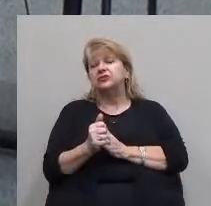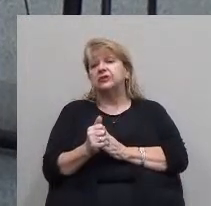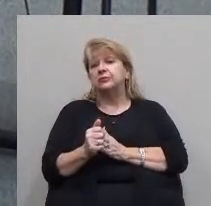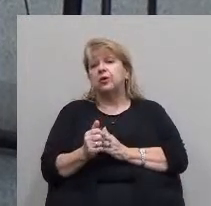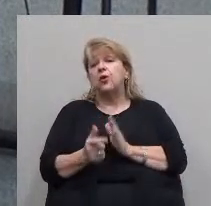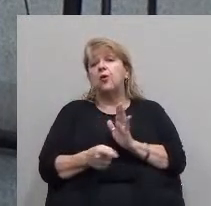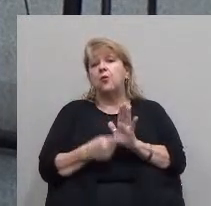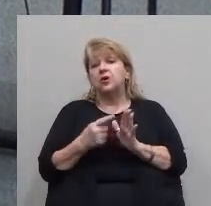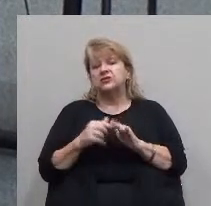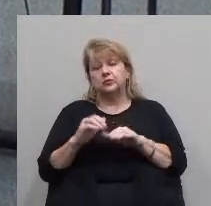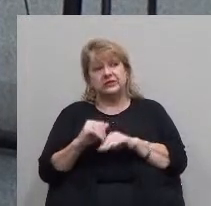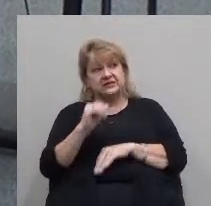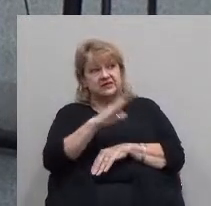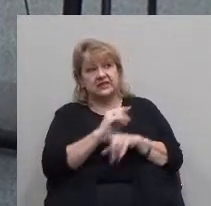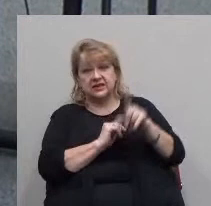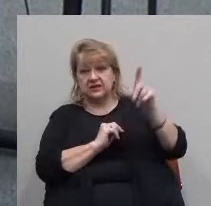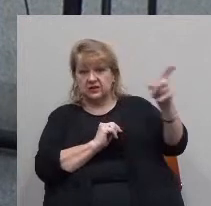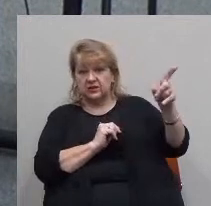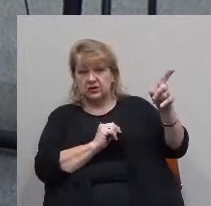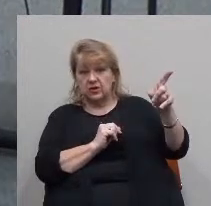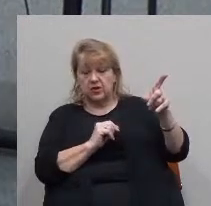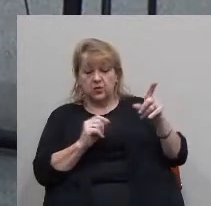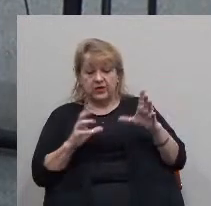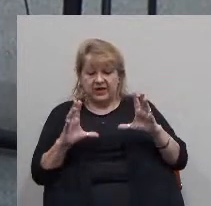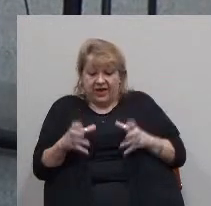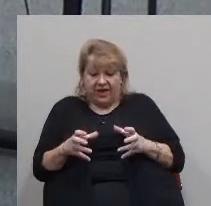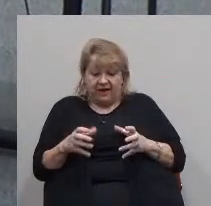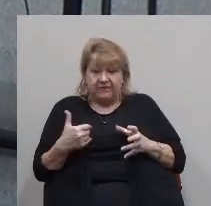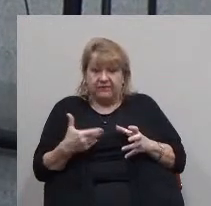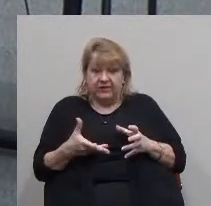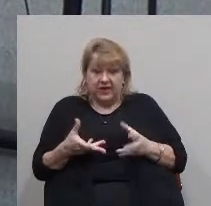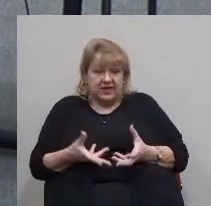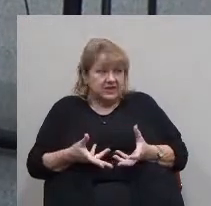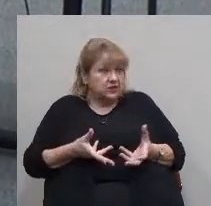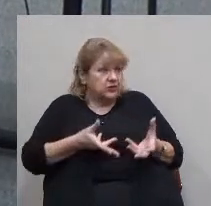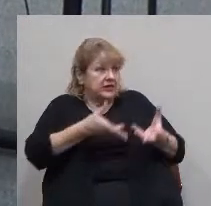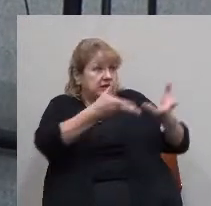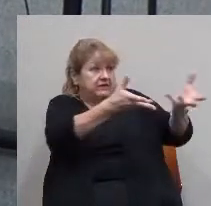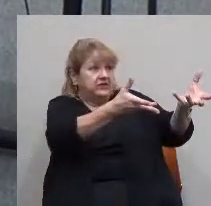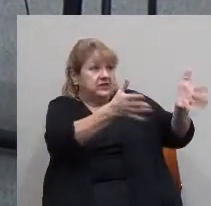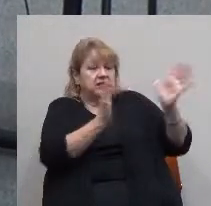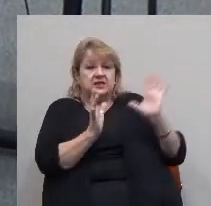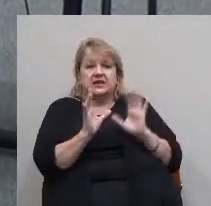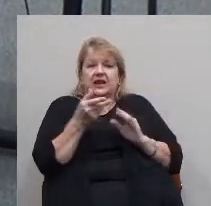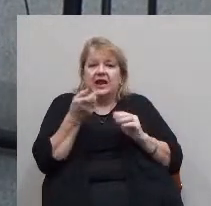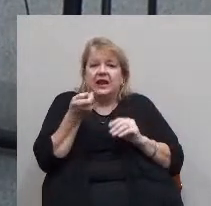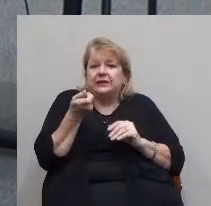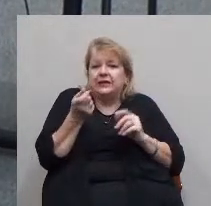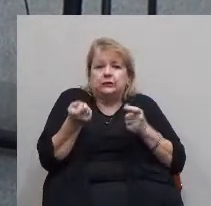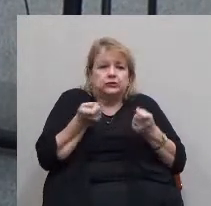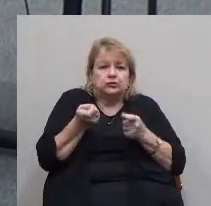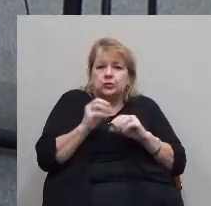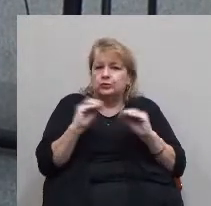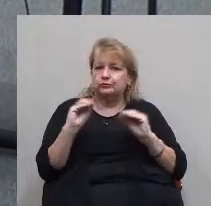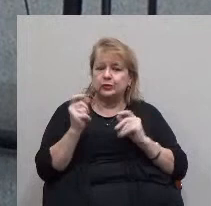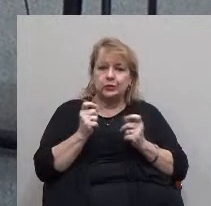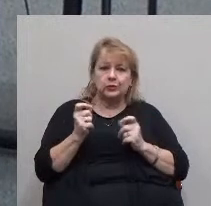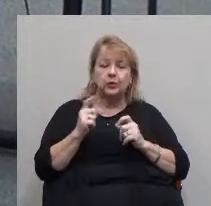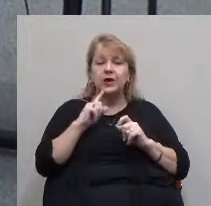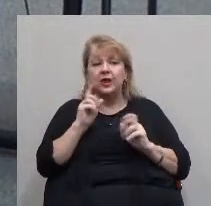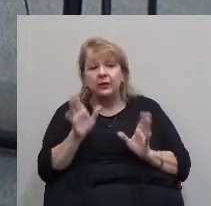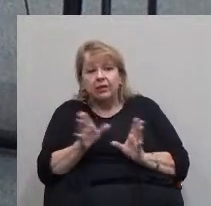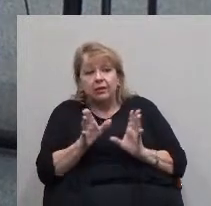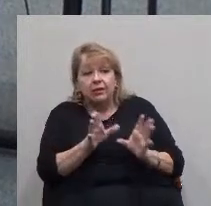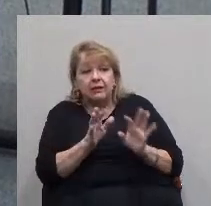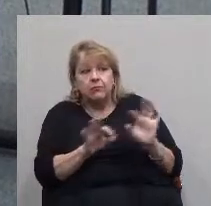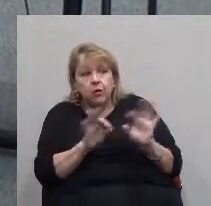Once we send it across the street, we have very little control over the MFP outside of talking with legislators and urging